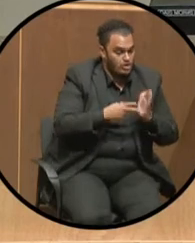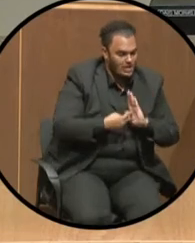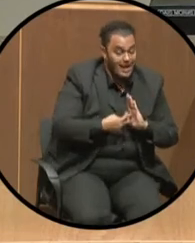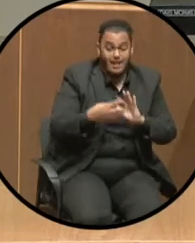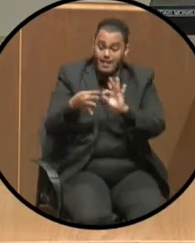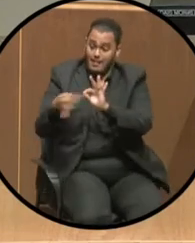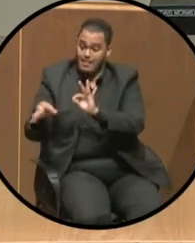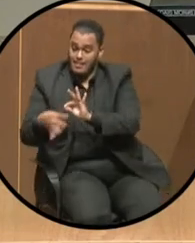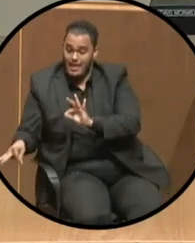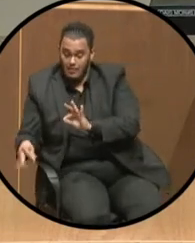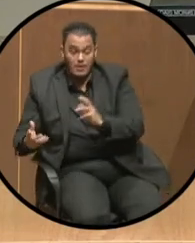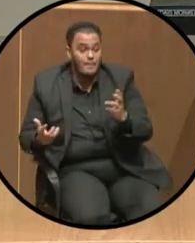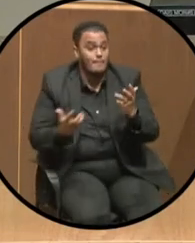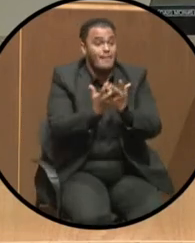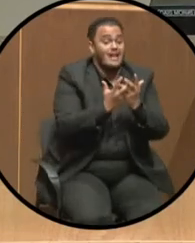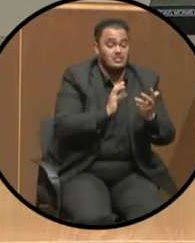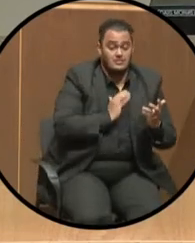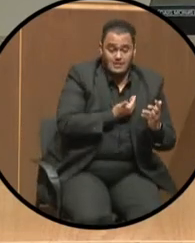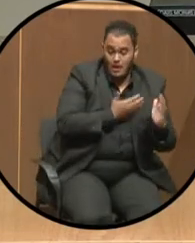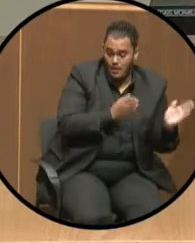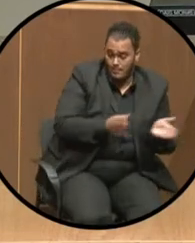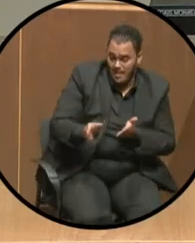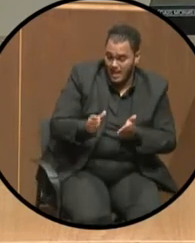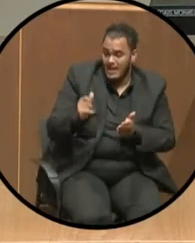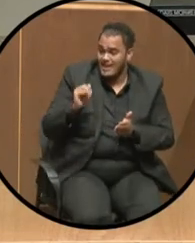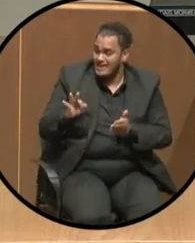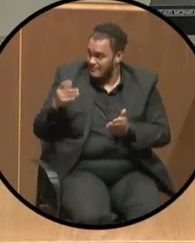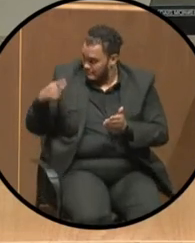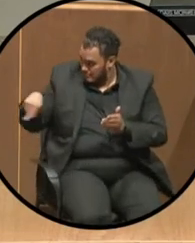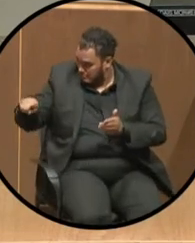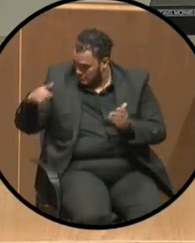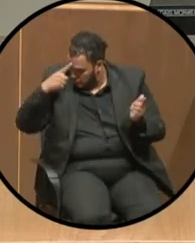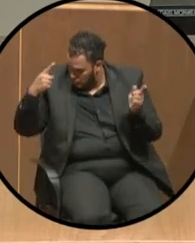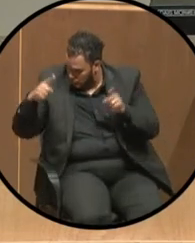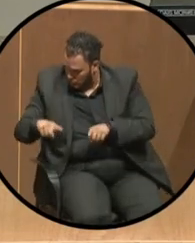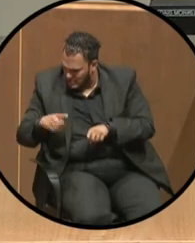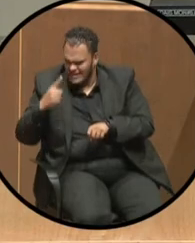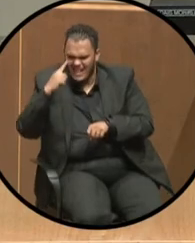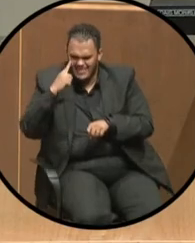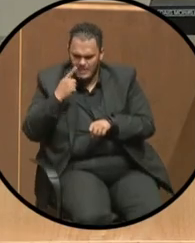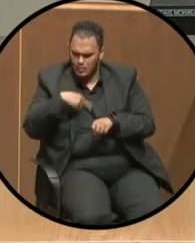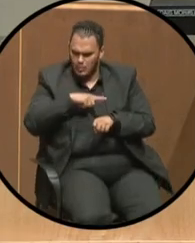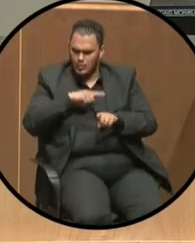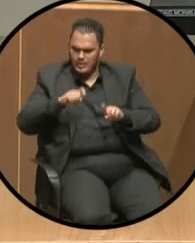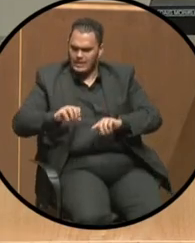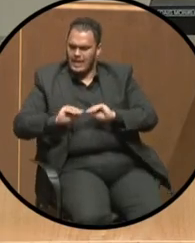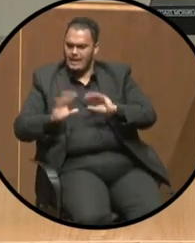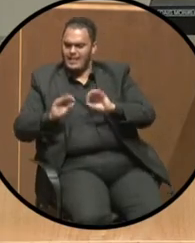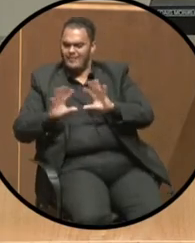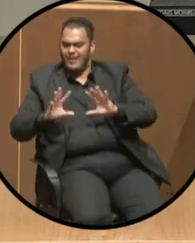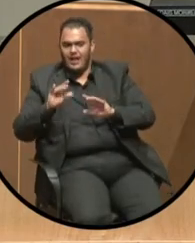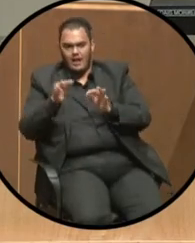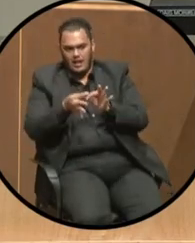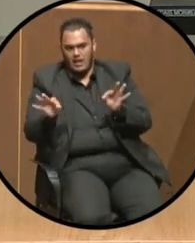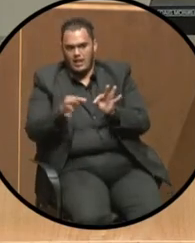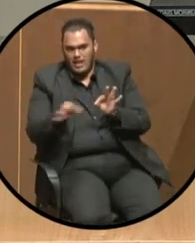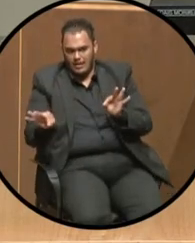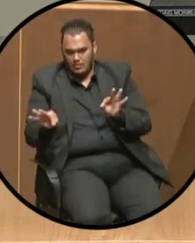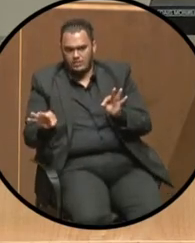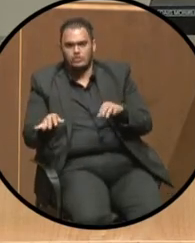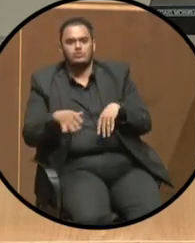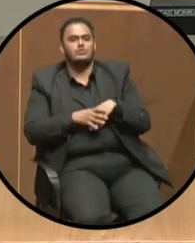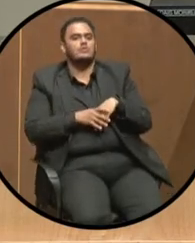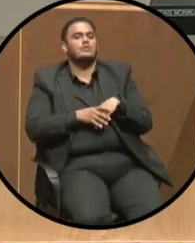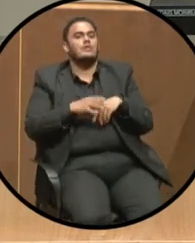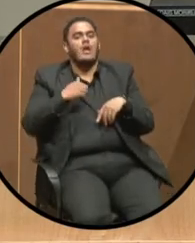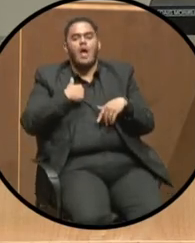the board so agreed with me, just to tighten up that language so that it was very clear. I have the most faith